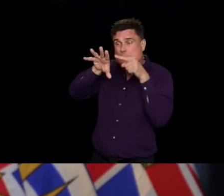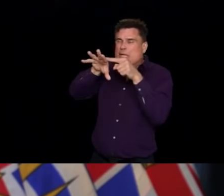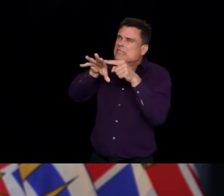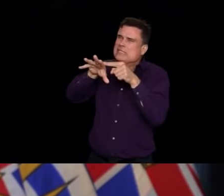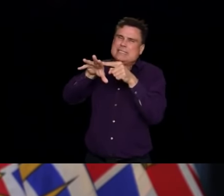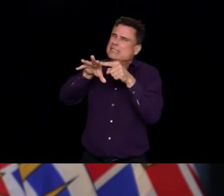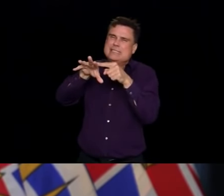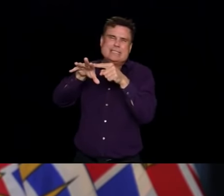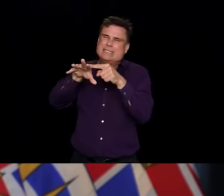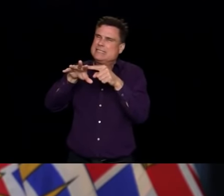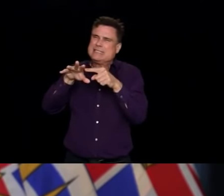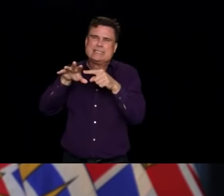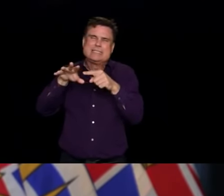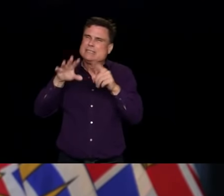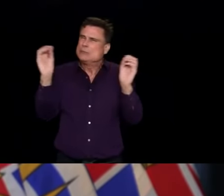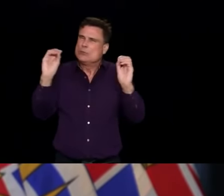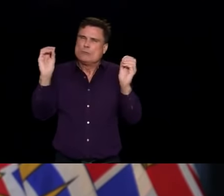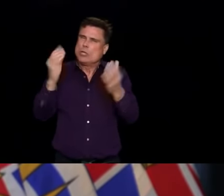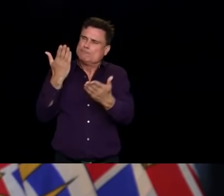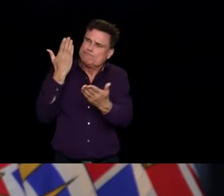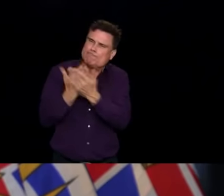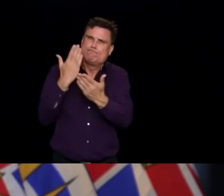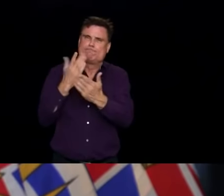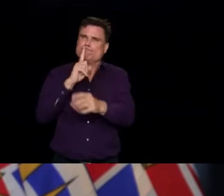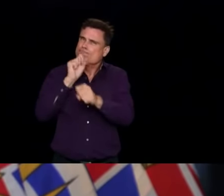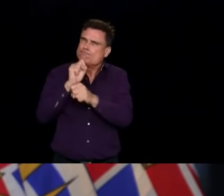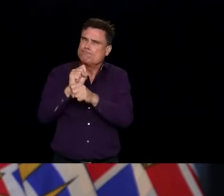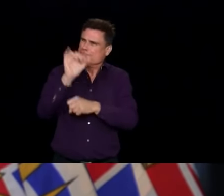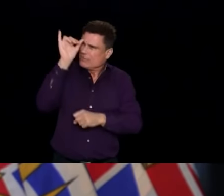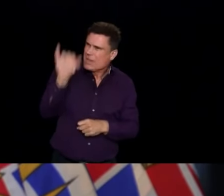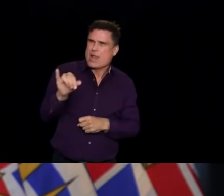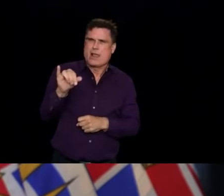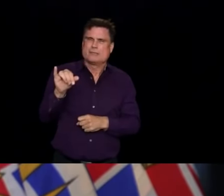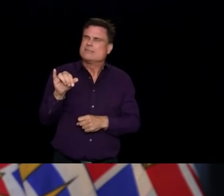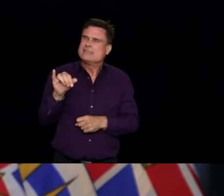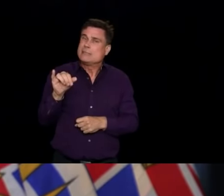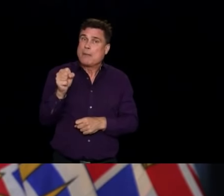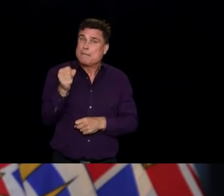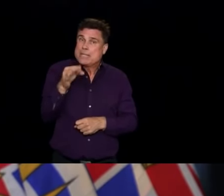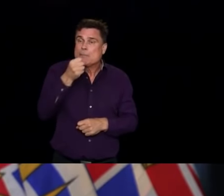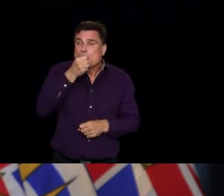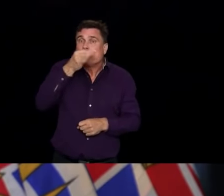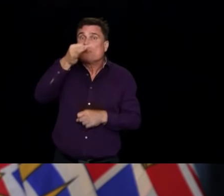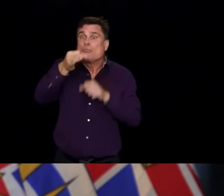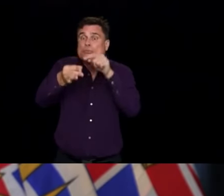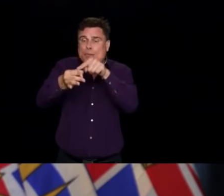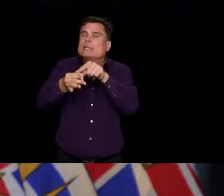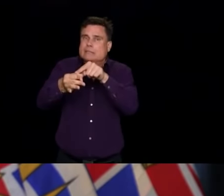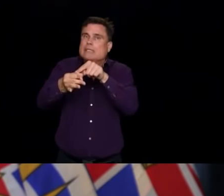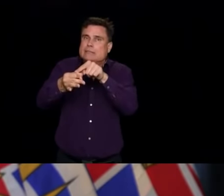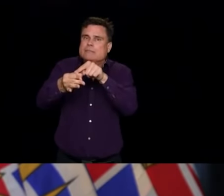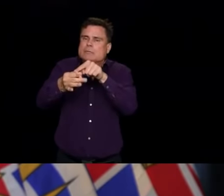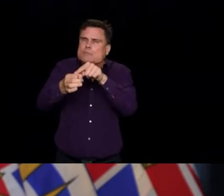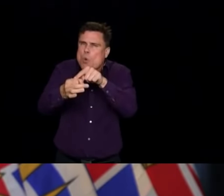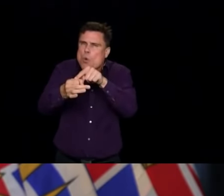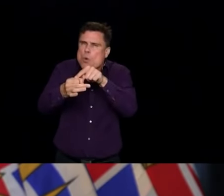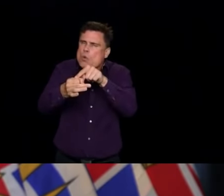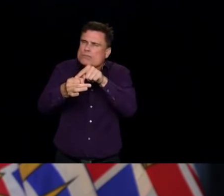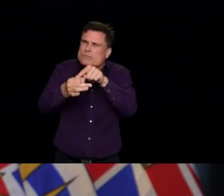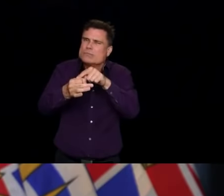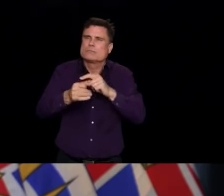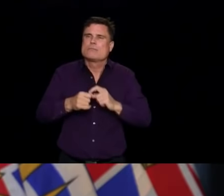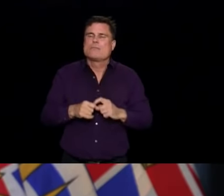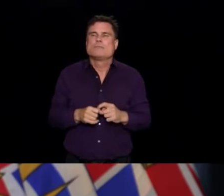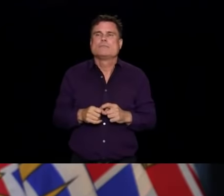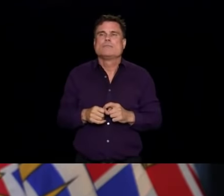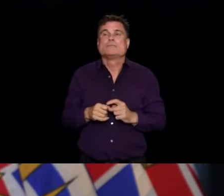into deep into my lungs, and how much of it is deposited in the upper airways? So it's really a bit of